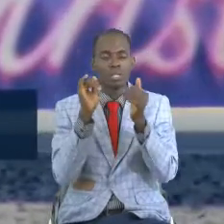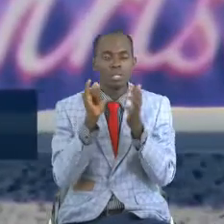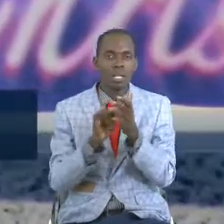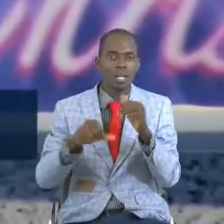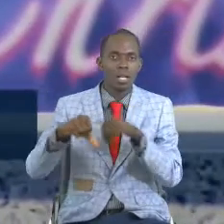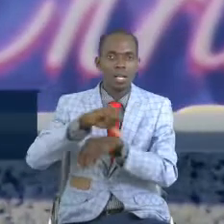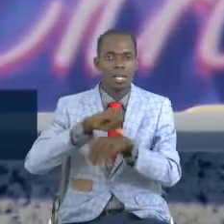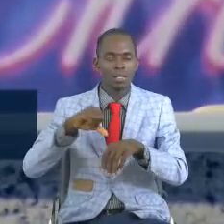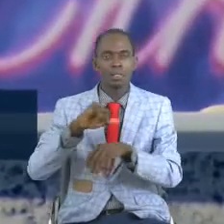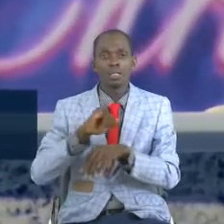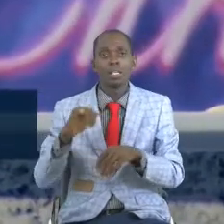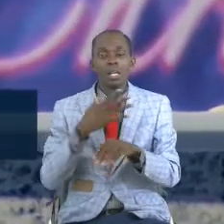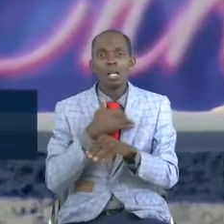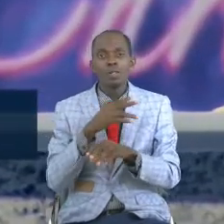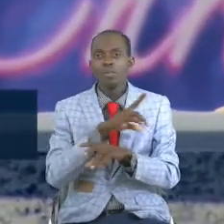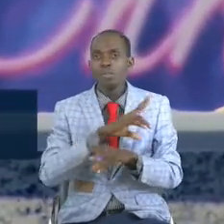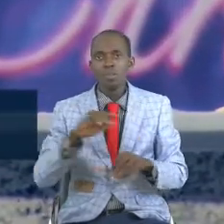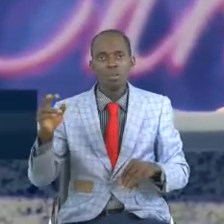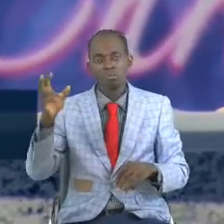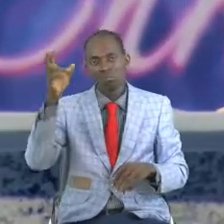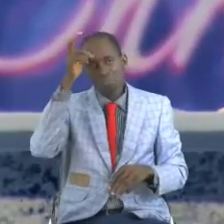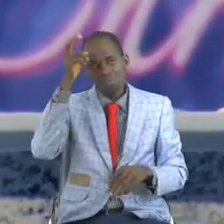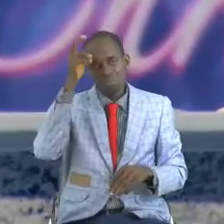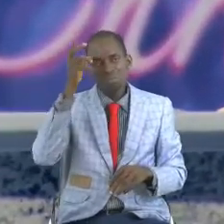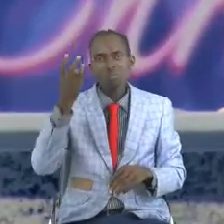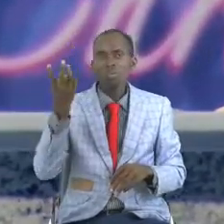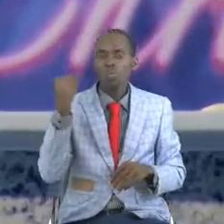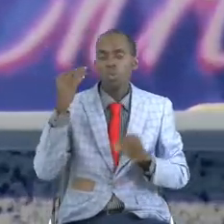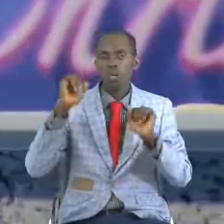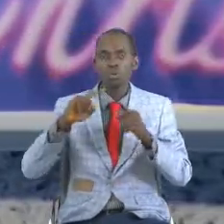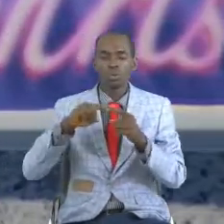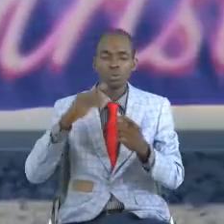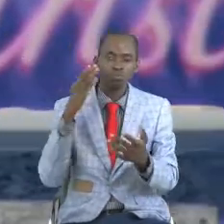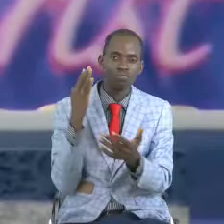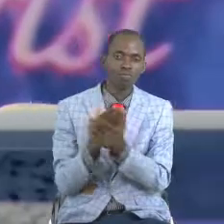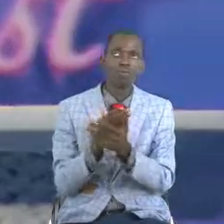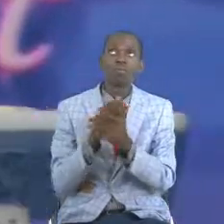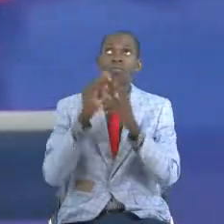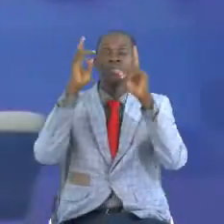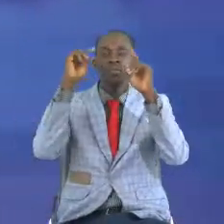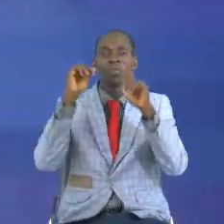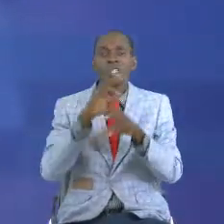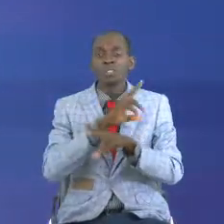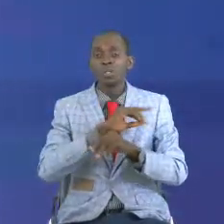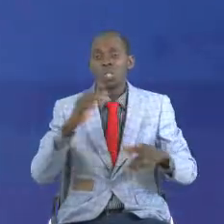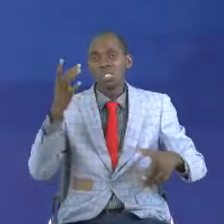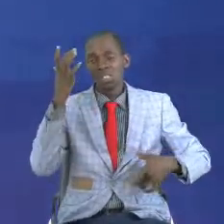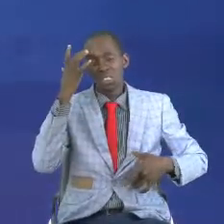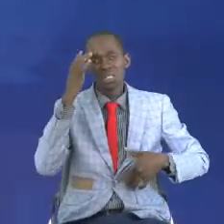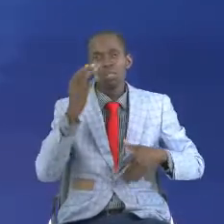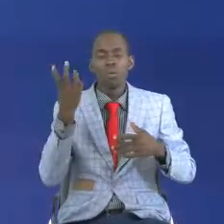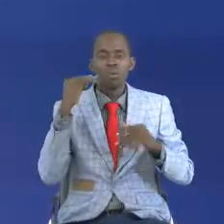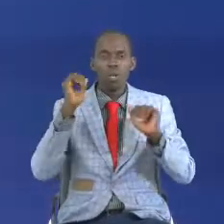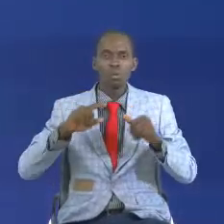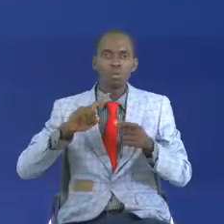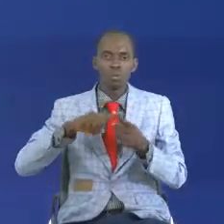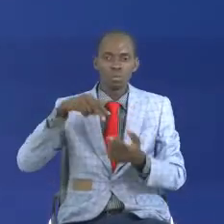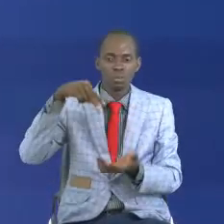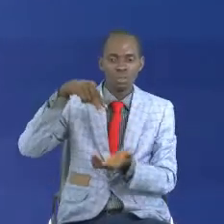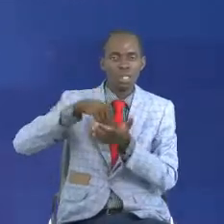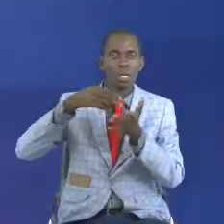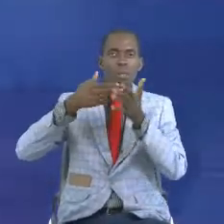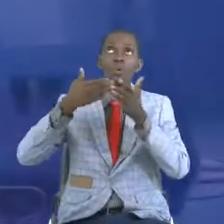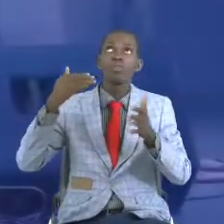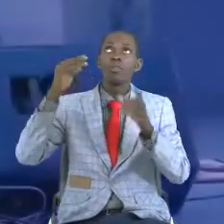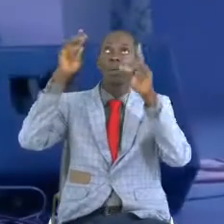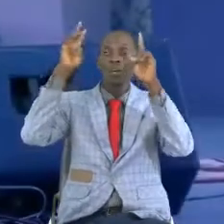demon was able to stand before him, and no disease was able to stand before him. How